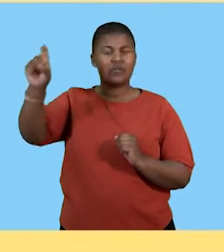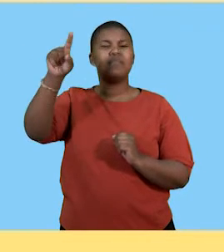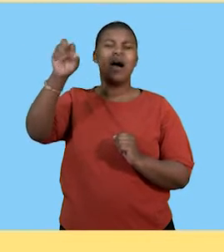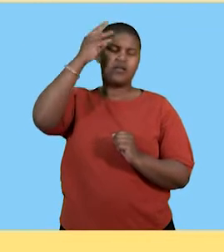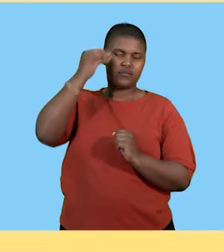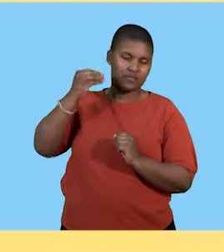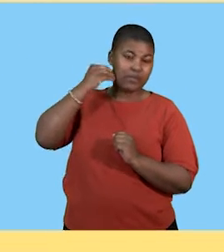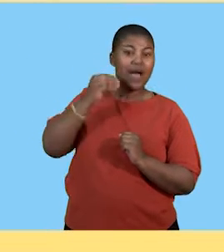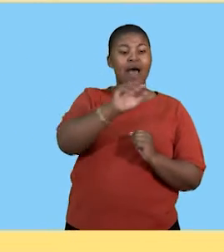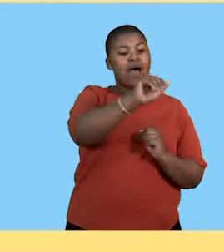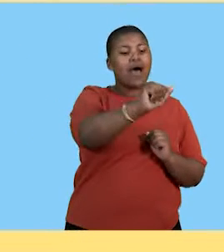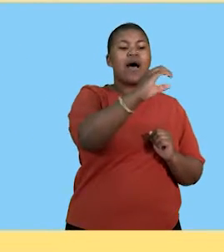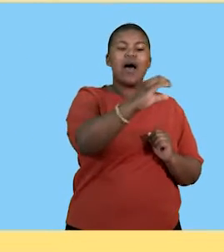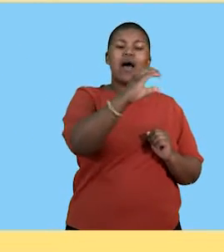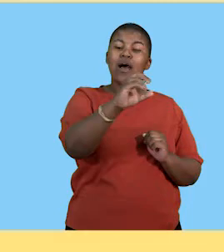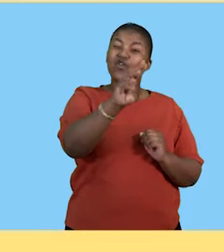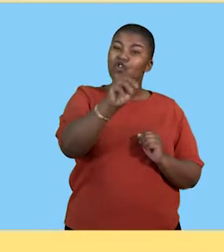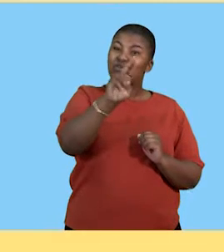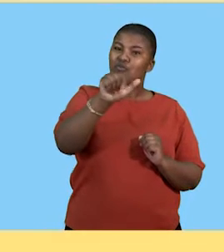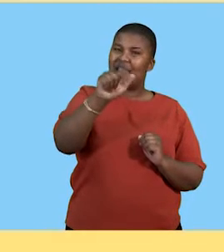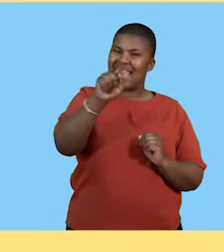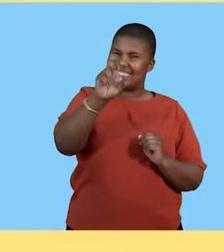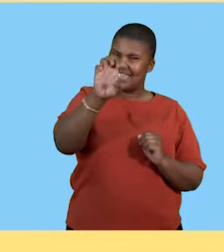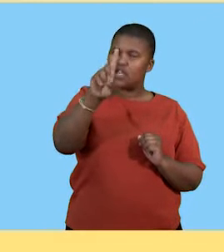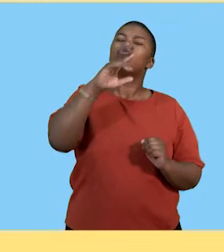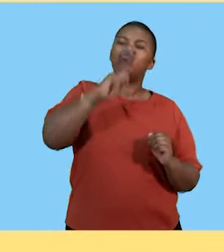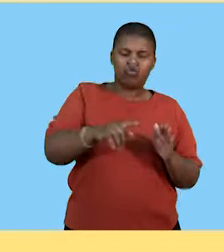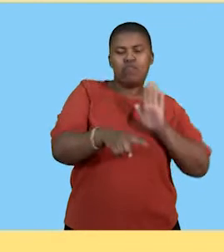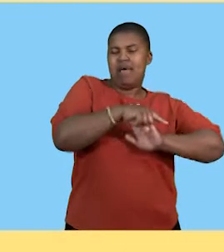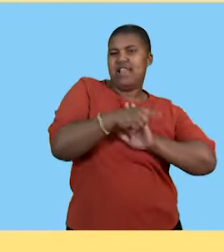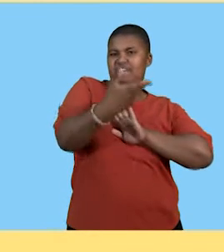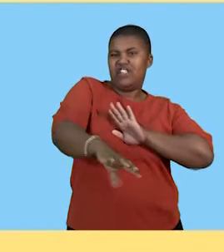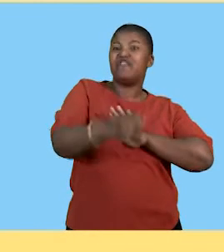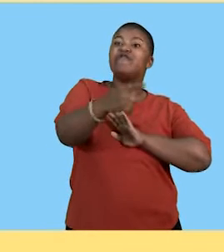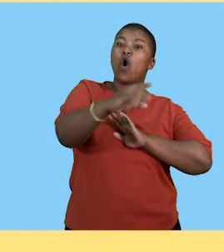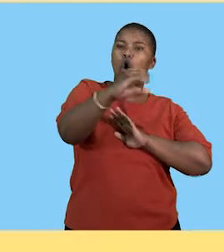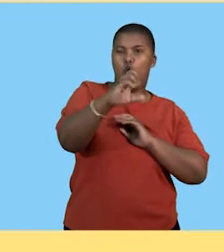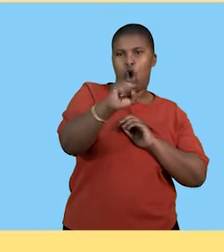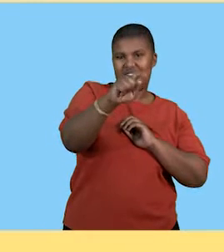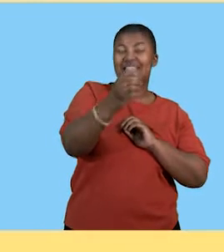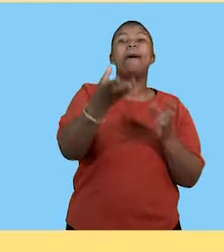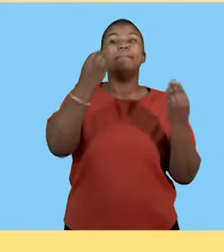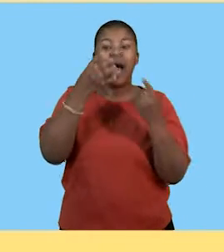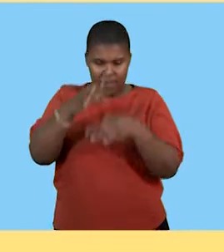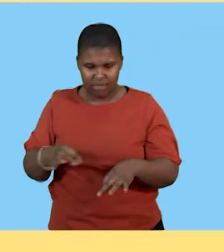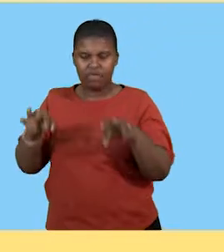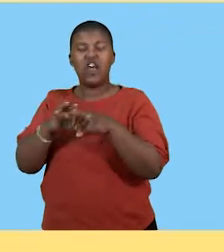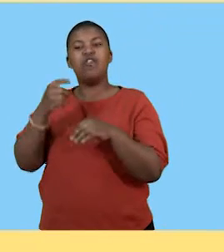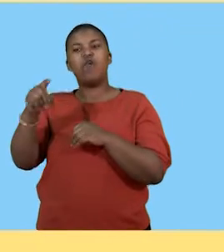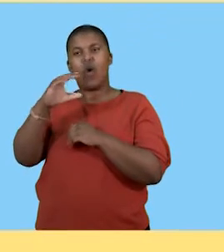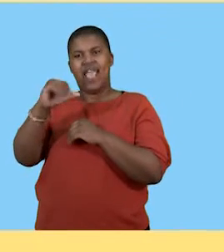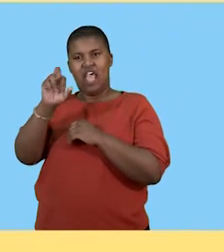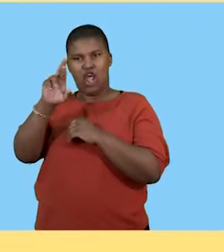that accumulated depreciation is subtracted from your cost to get your carrying value. So you say 50